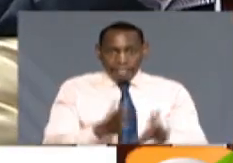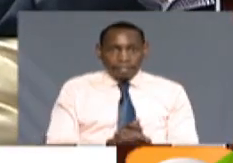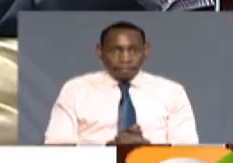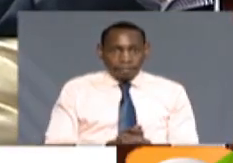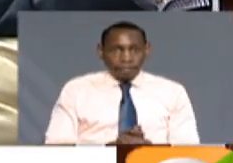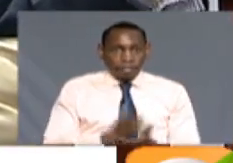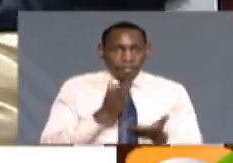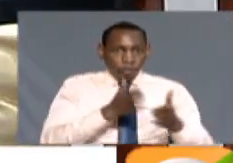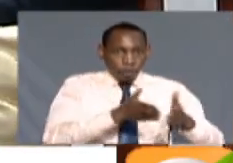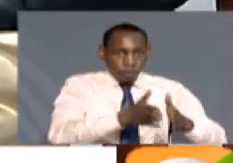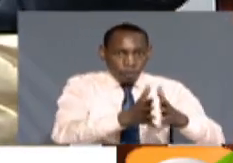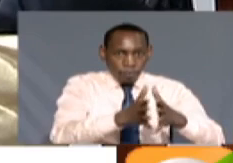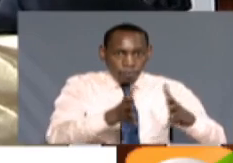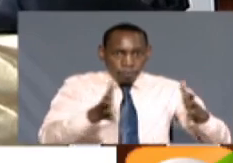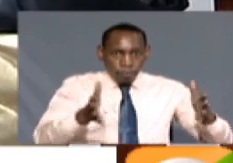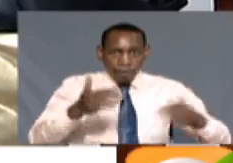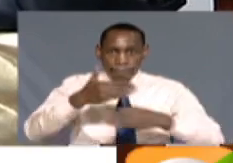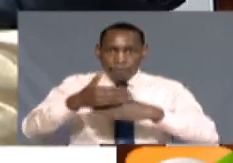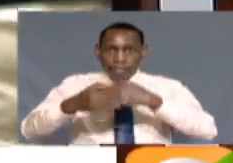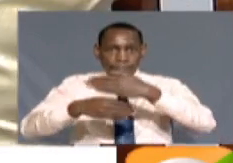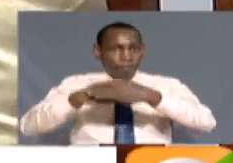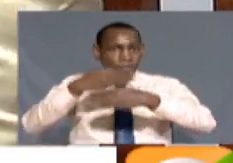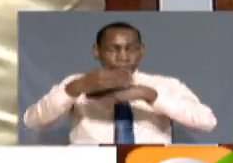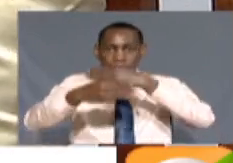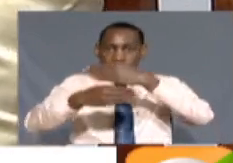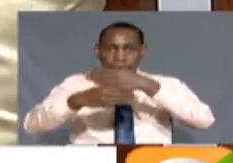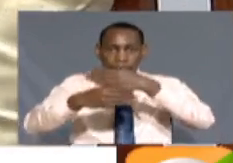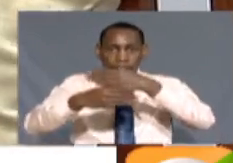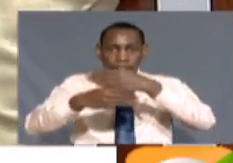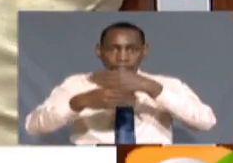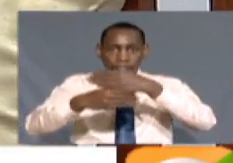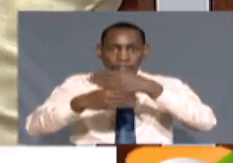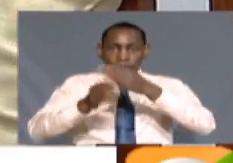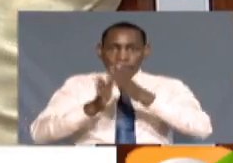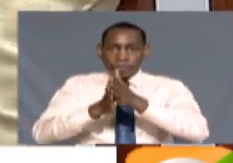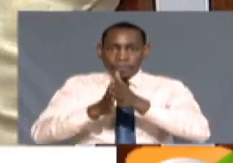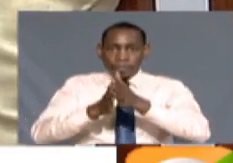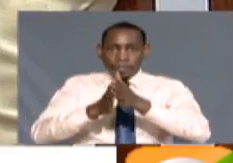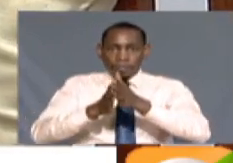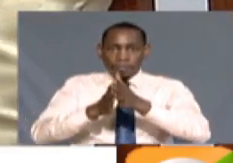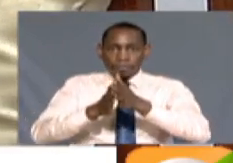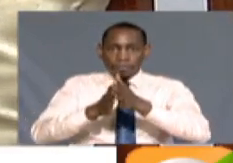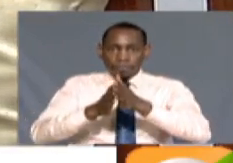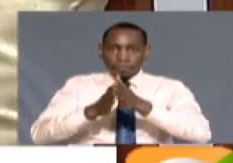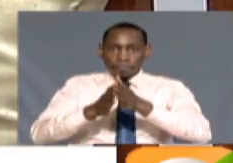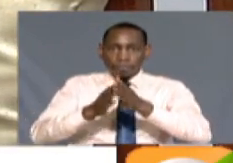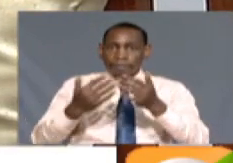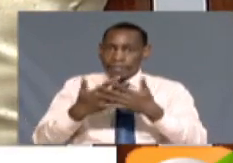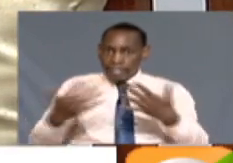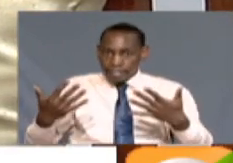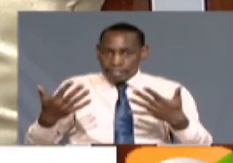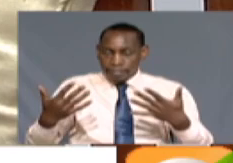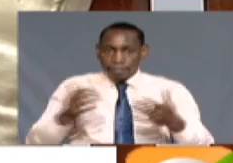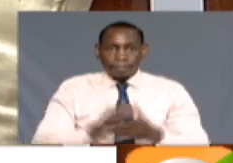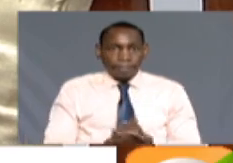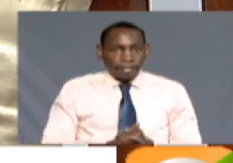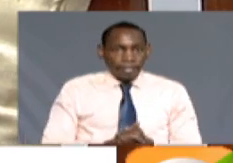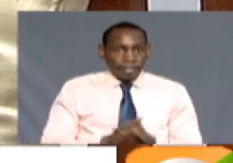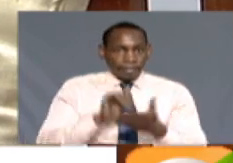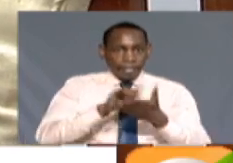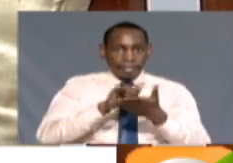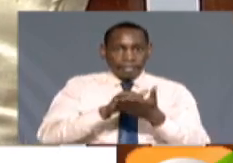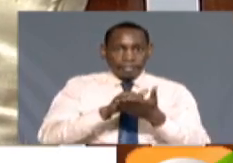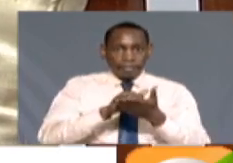roads, buildings with runways. What? I'm telling you. This